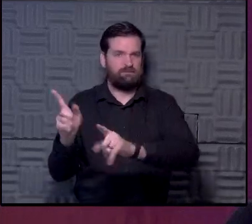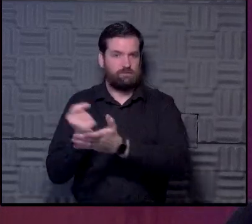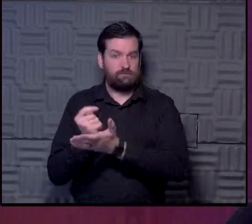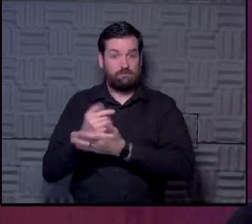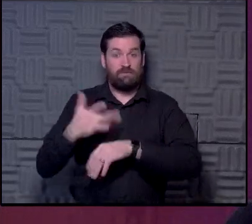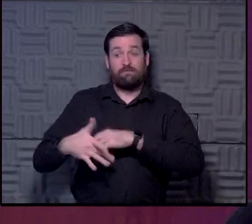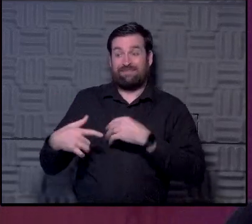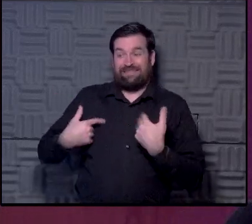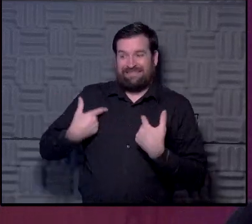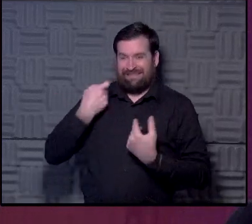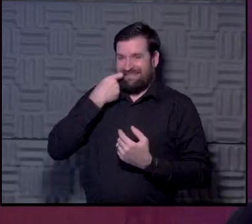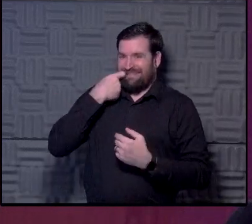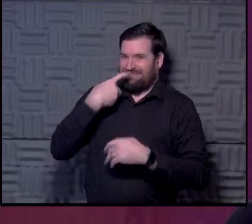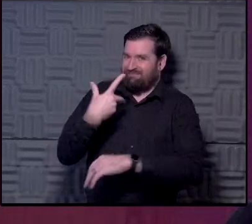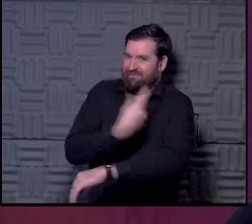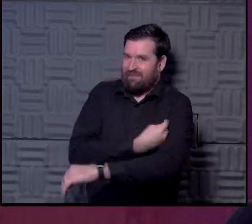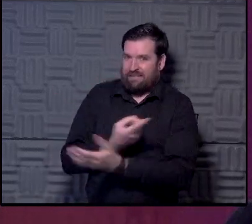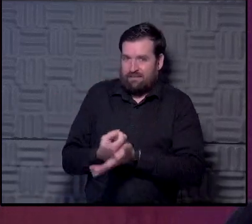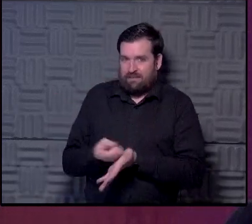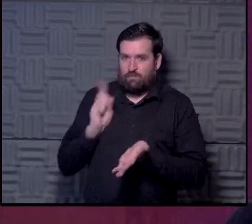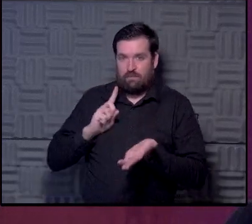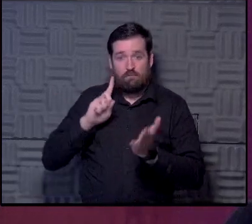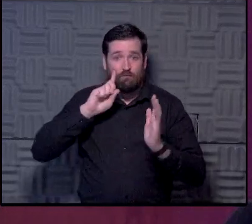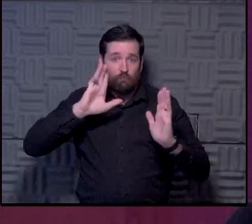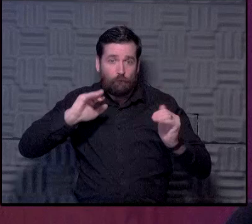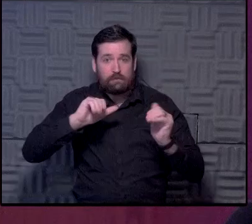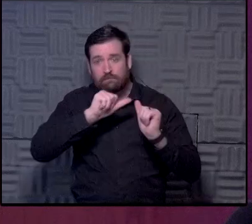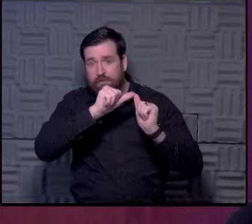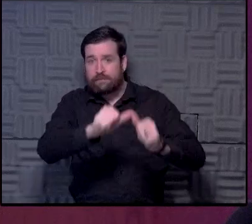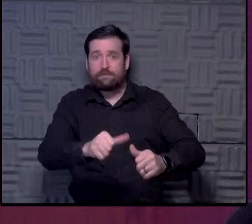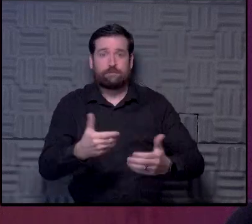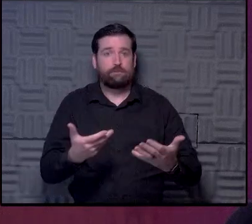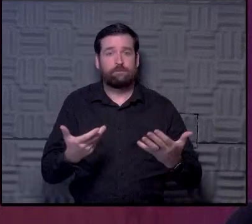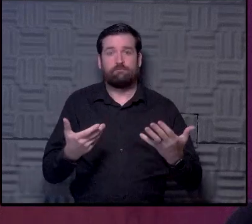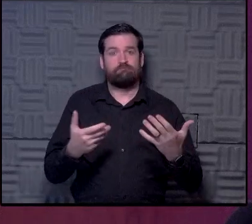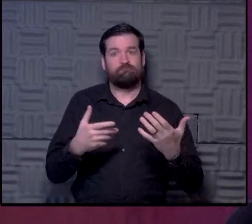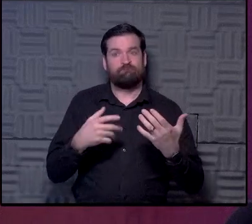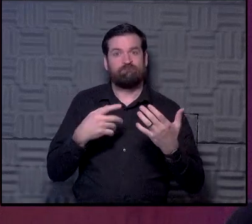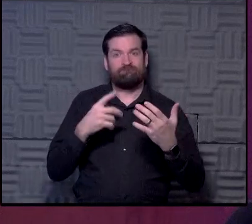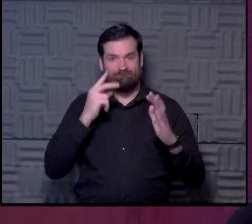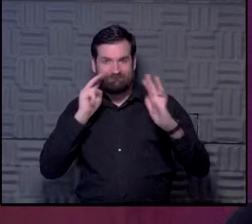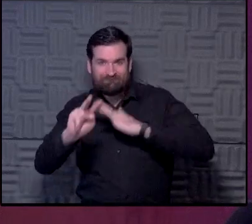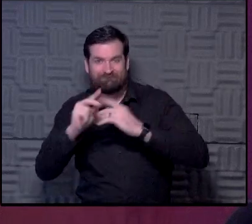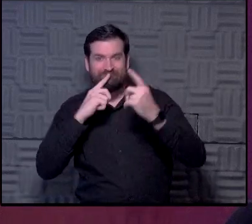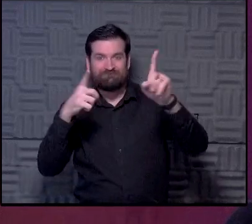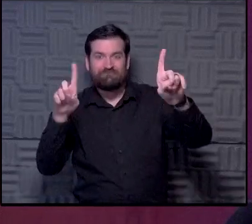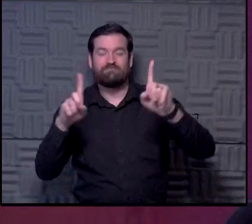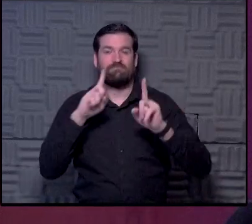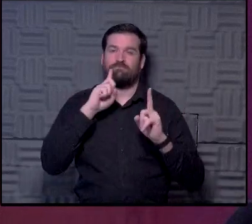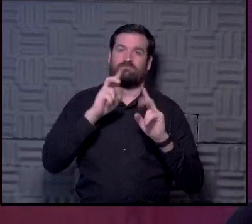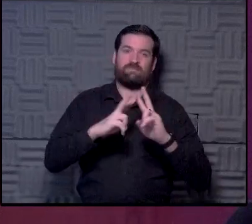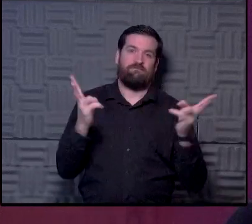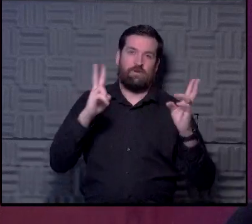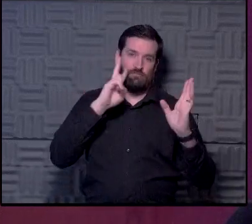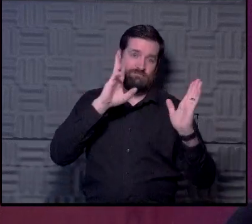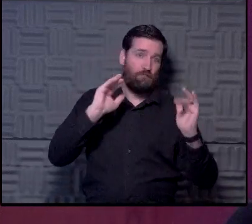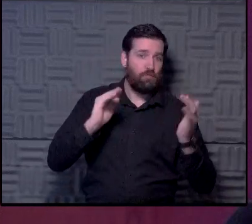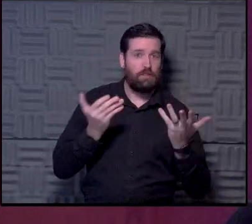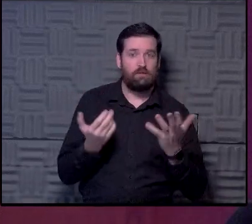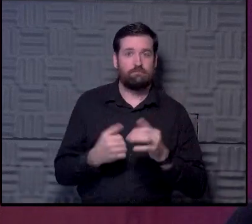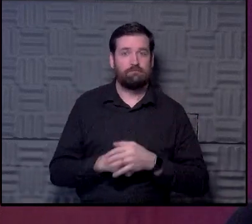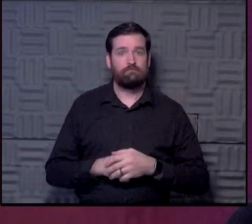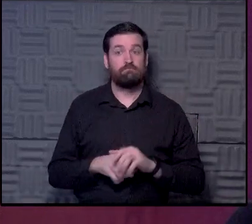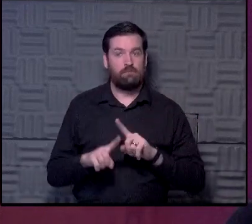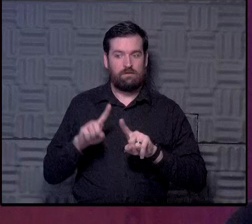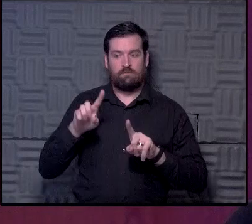out. I got my vaccine last week, so I'm hopeful that it'll continue to do the things that have been forecast, and I'm very hopeful about that. But I